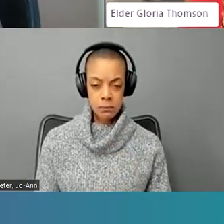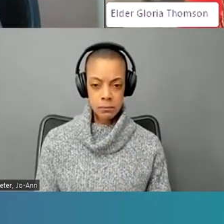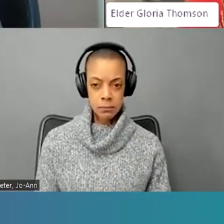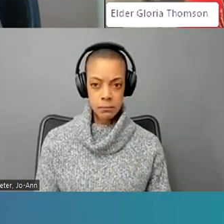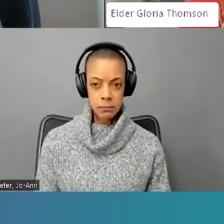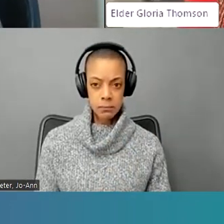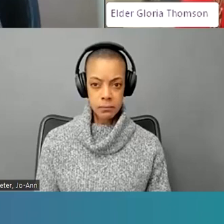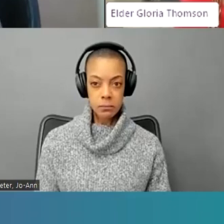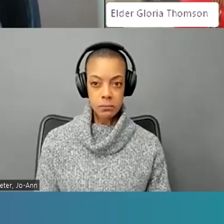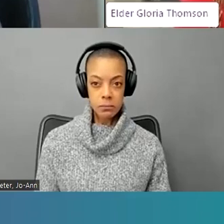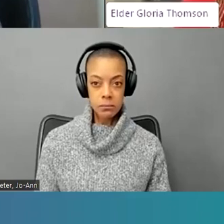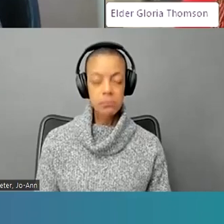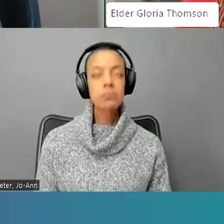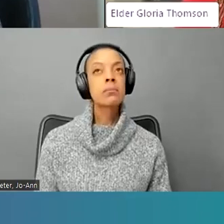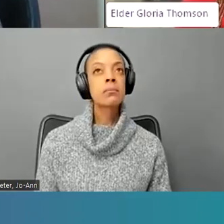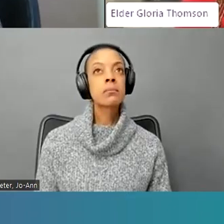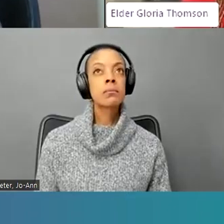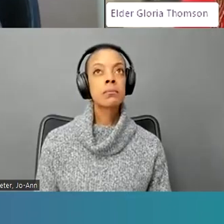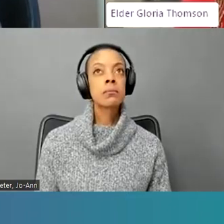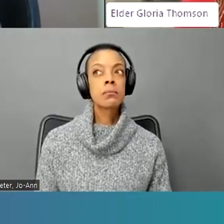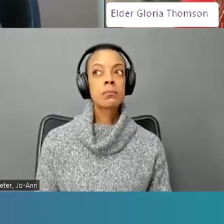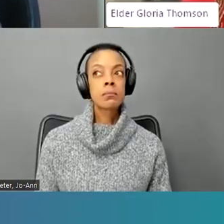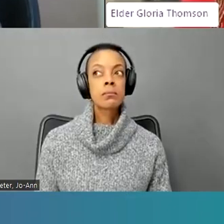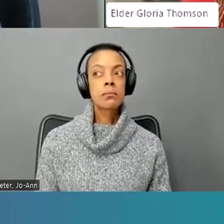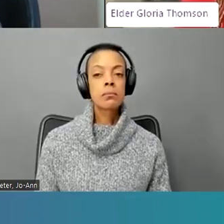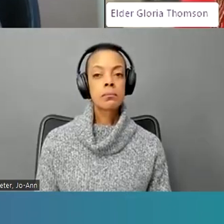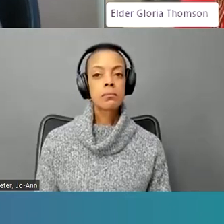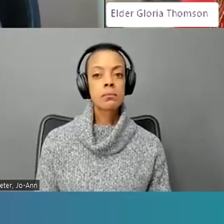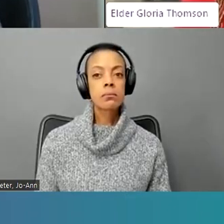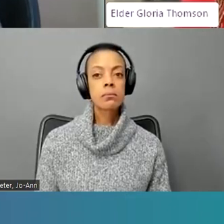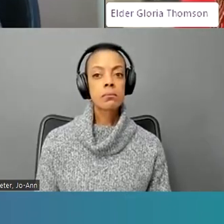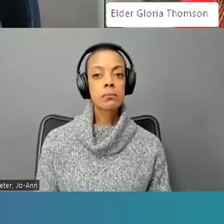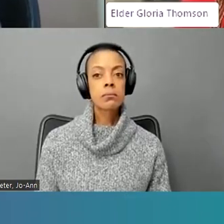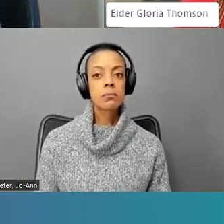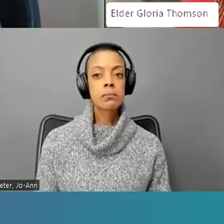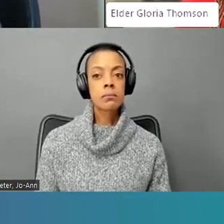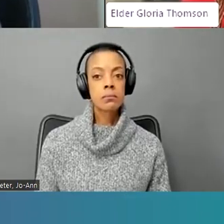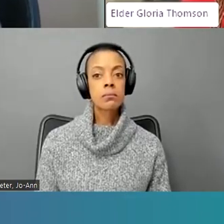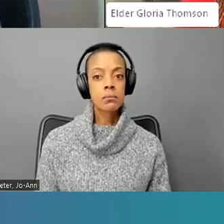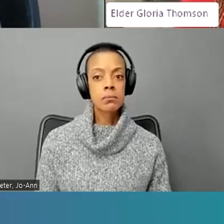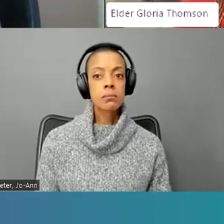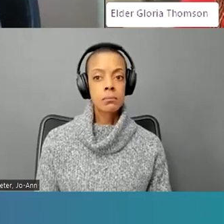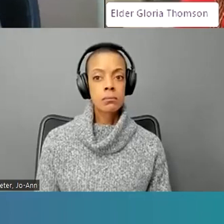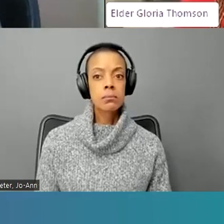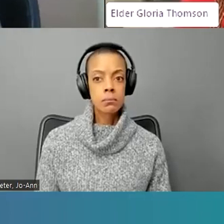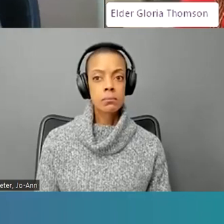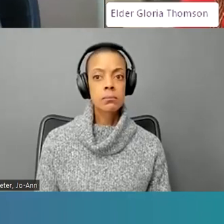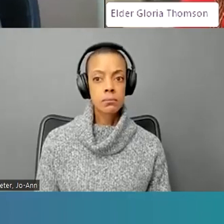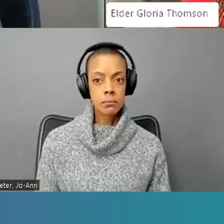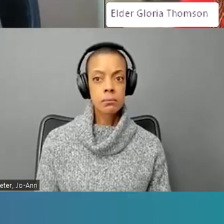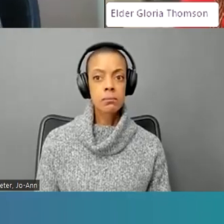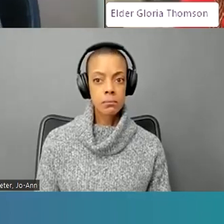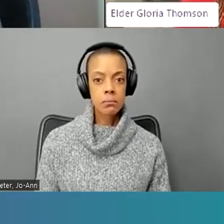is to kind of, well, in other people's eyes, they would